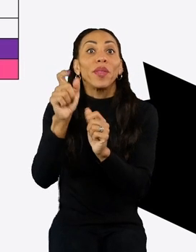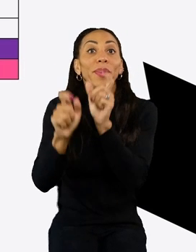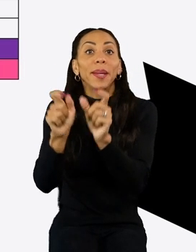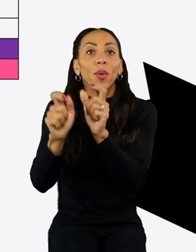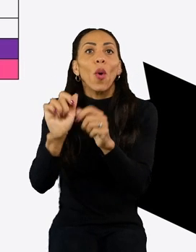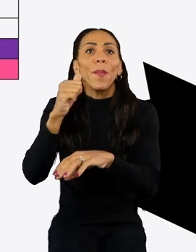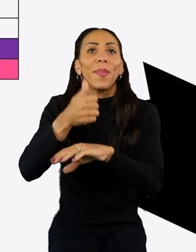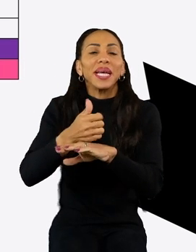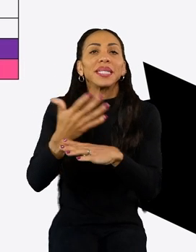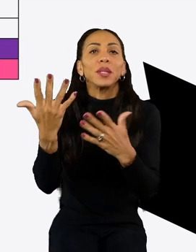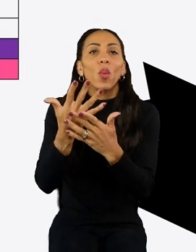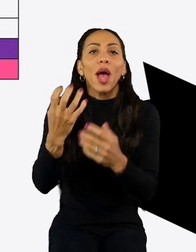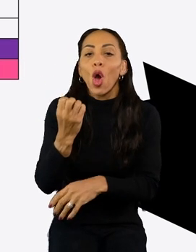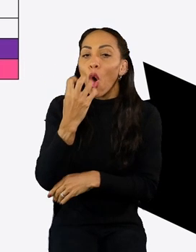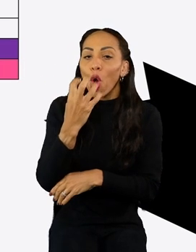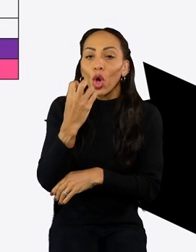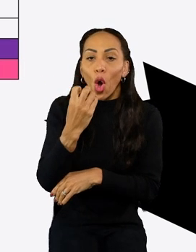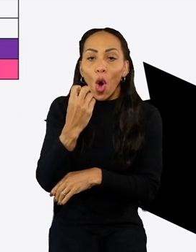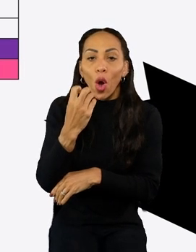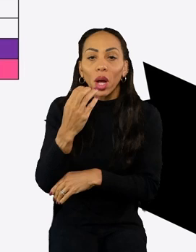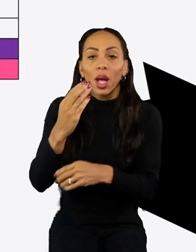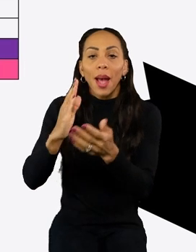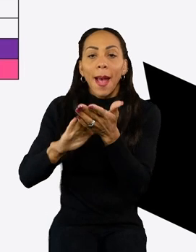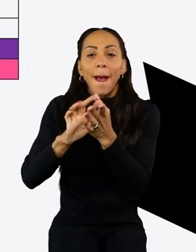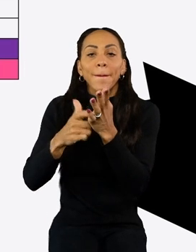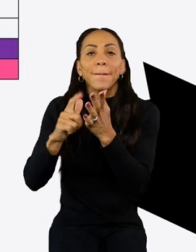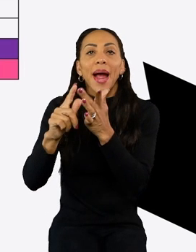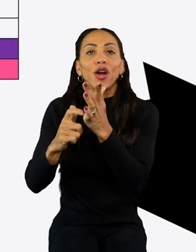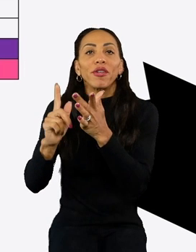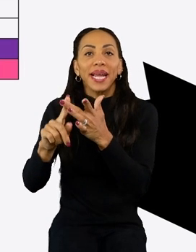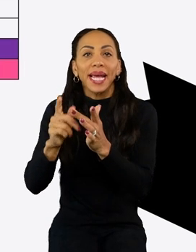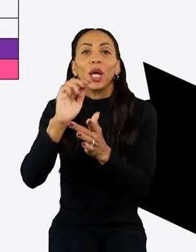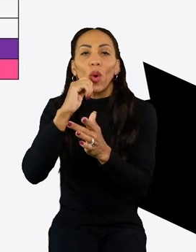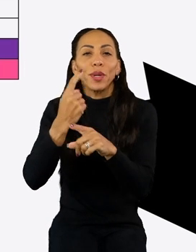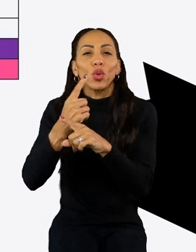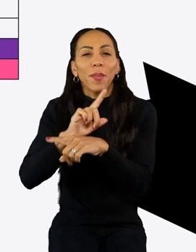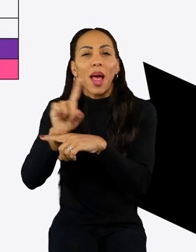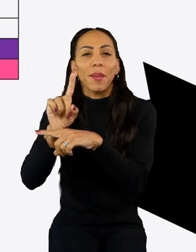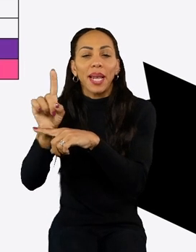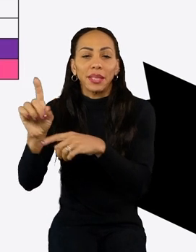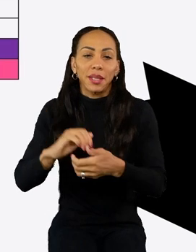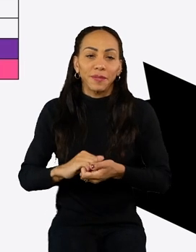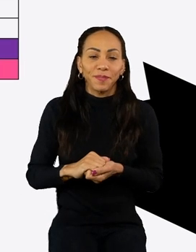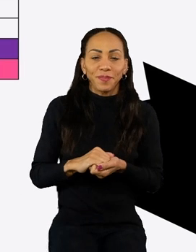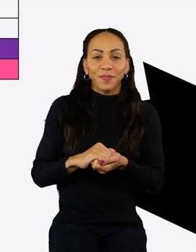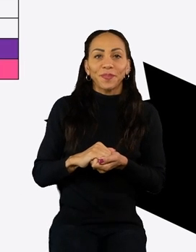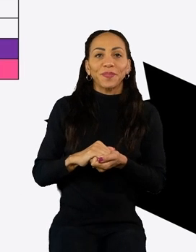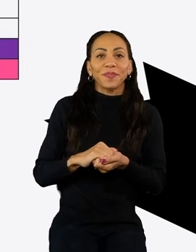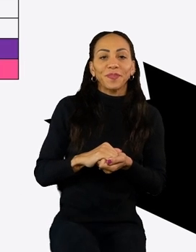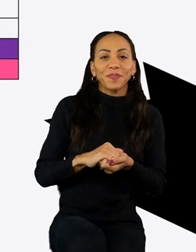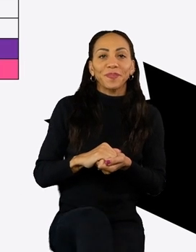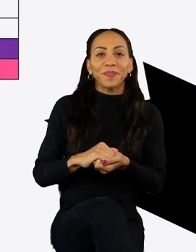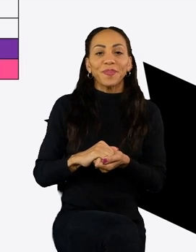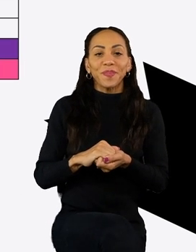in Hong Kong, which Mari and Mona will be talking about in a moment. So that